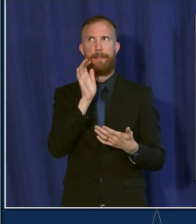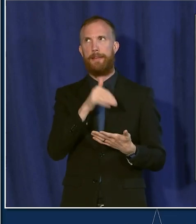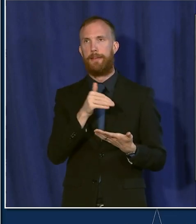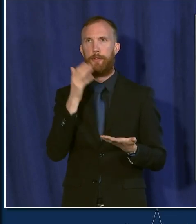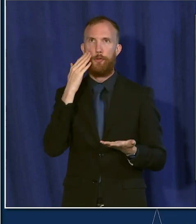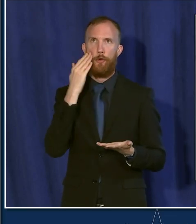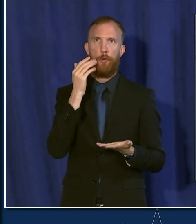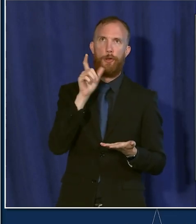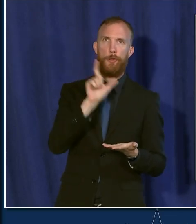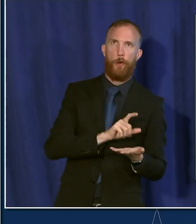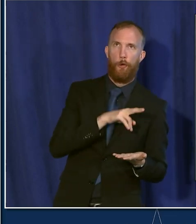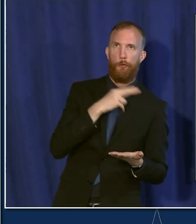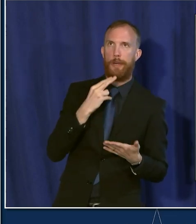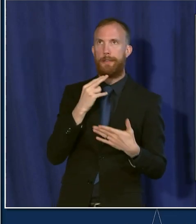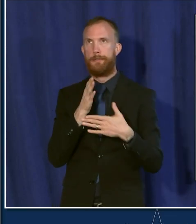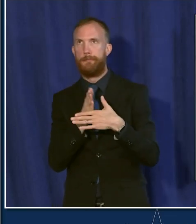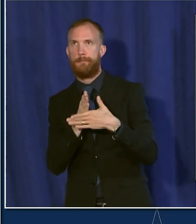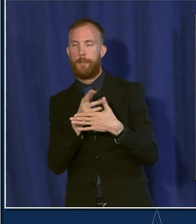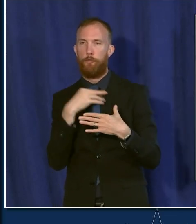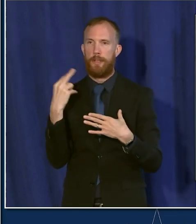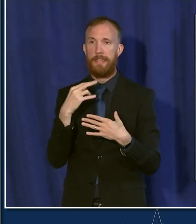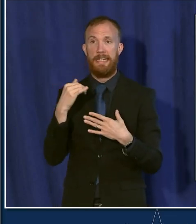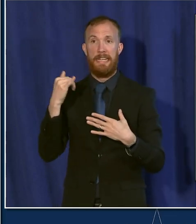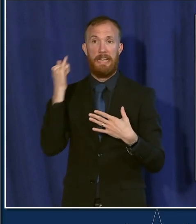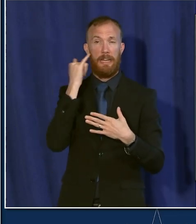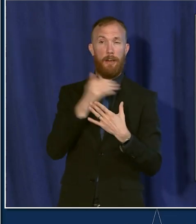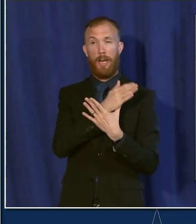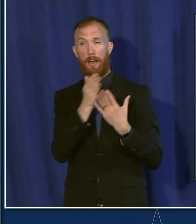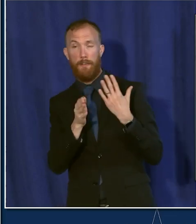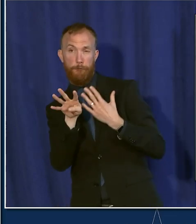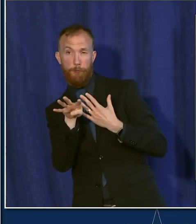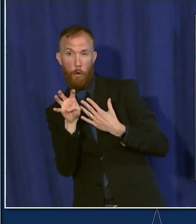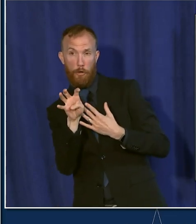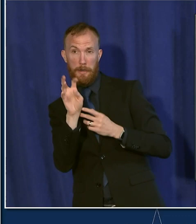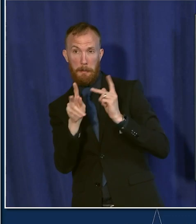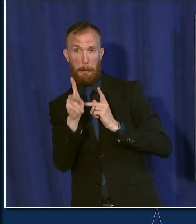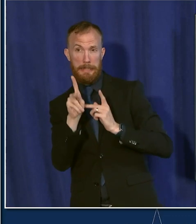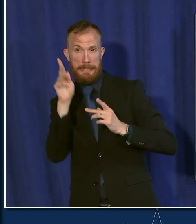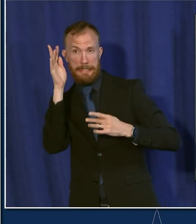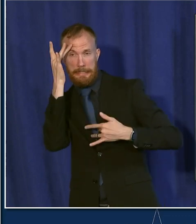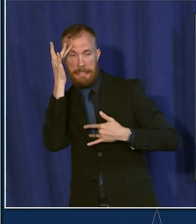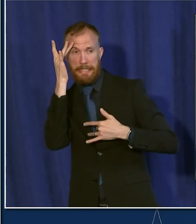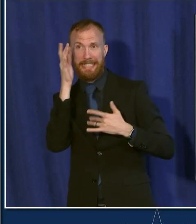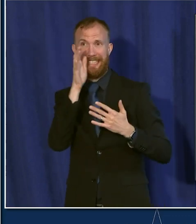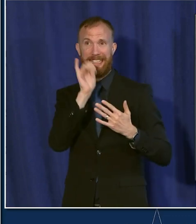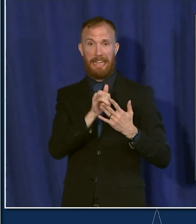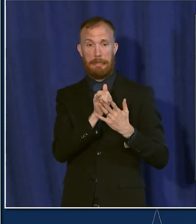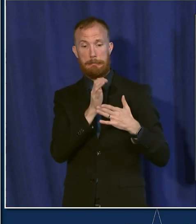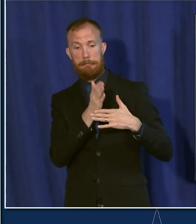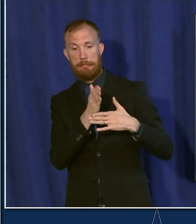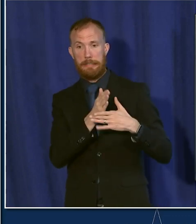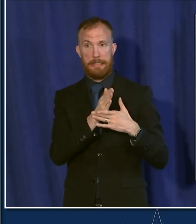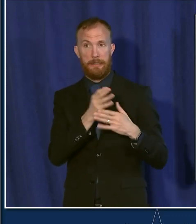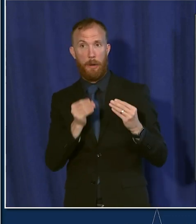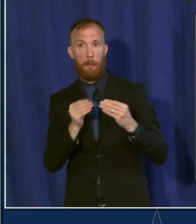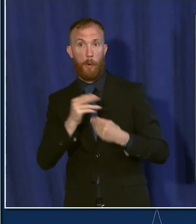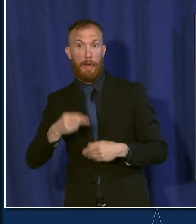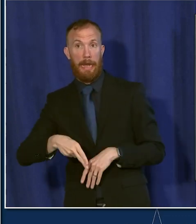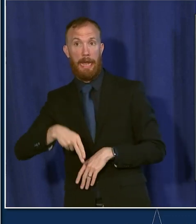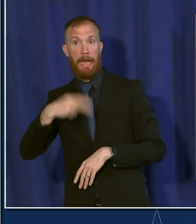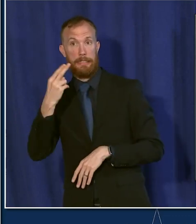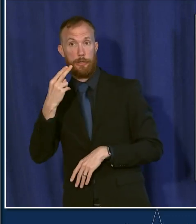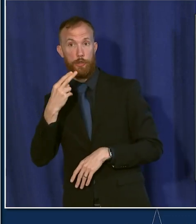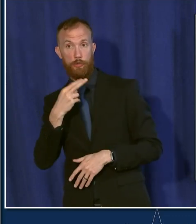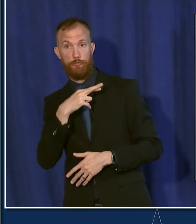risk into moderate risk. When we move to 400 cases per day, that's really when we move from moderate into high risk, honestly, higher